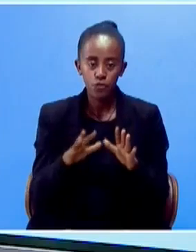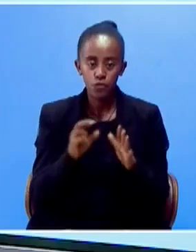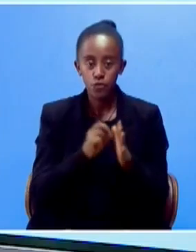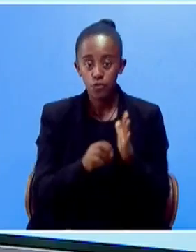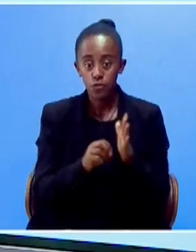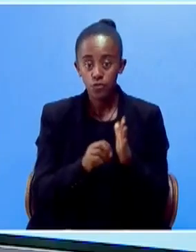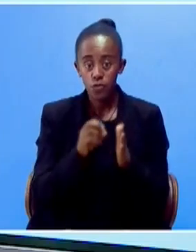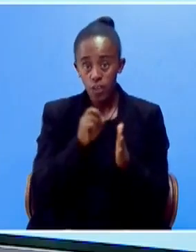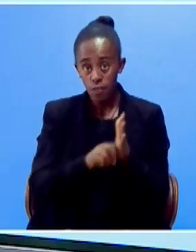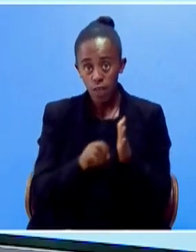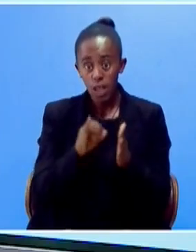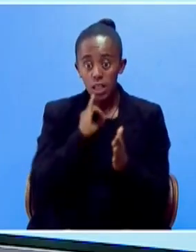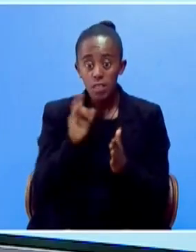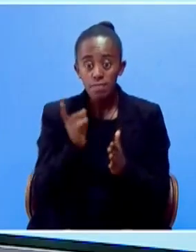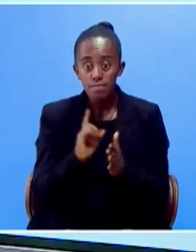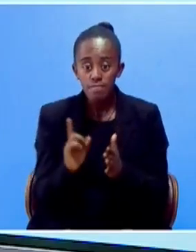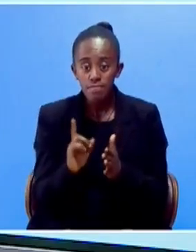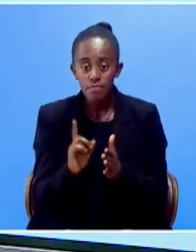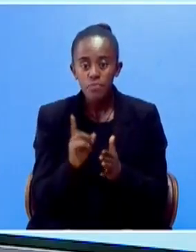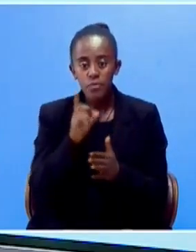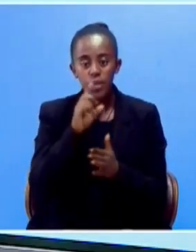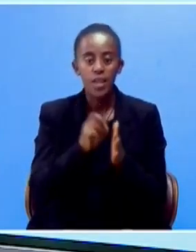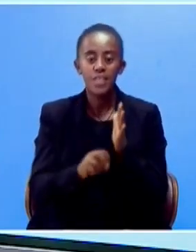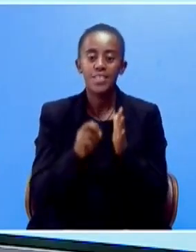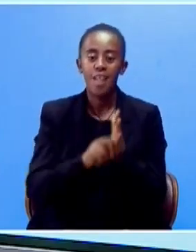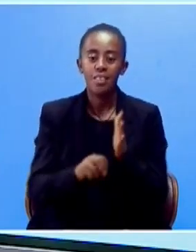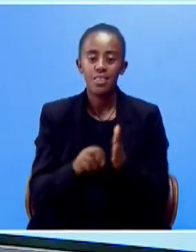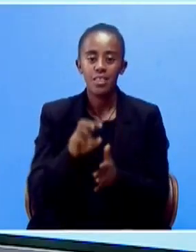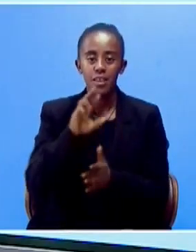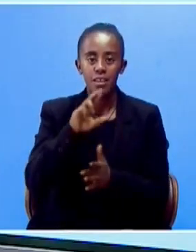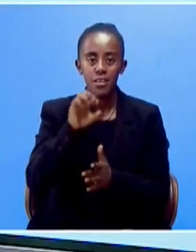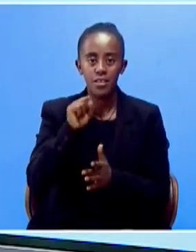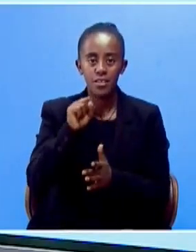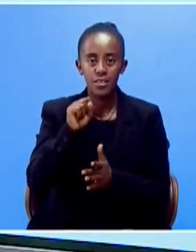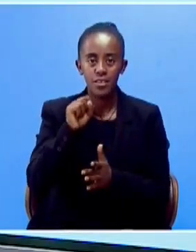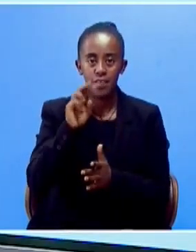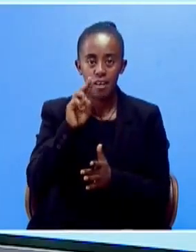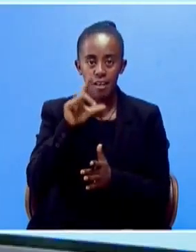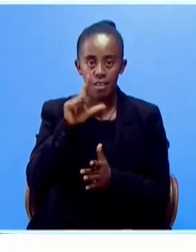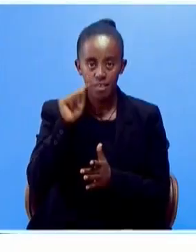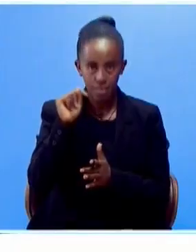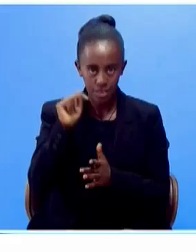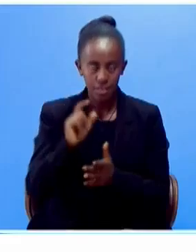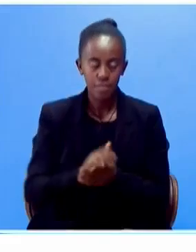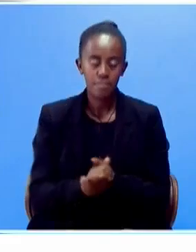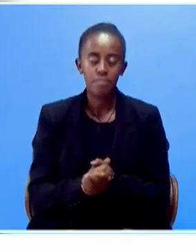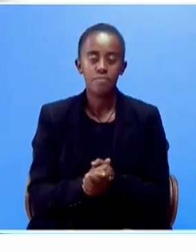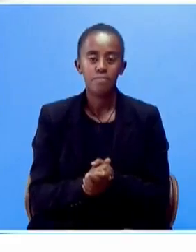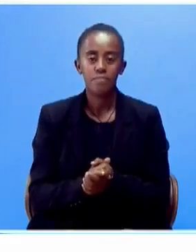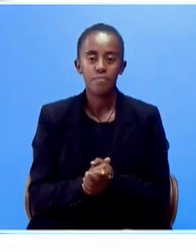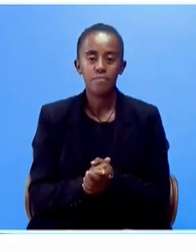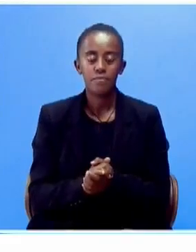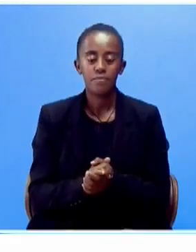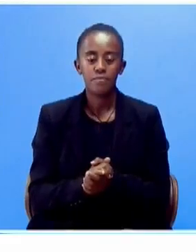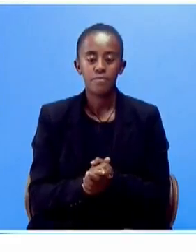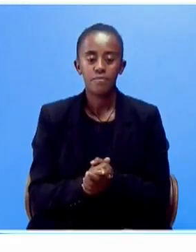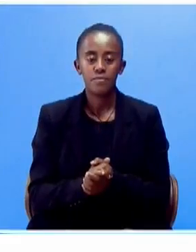an effect is what? The result. Very good. An effect. It is the